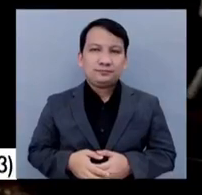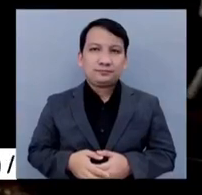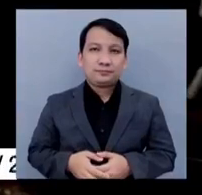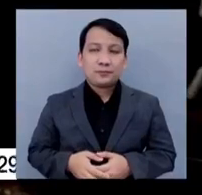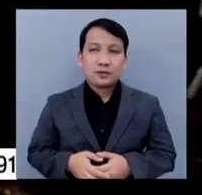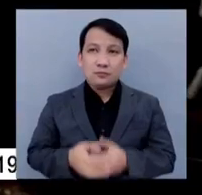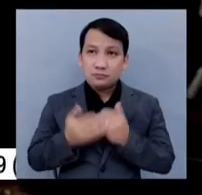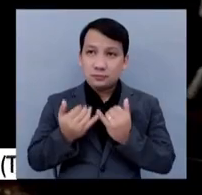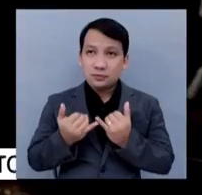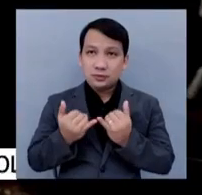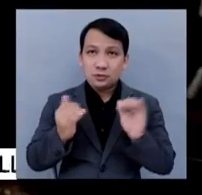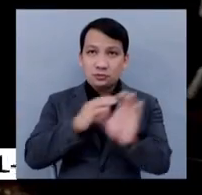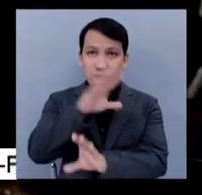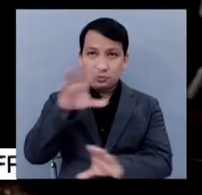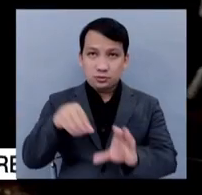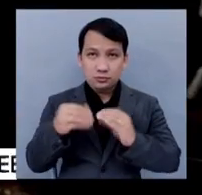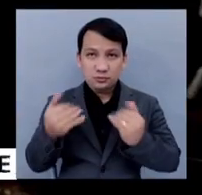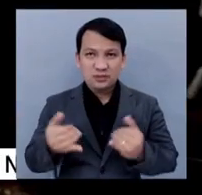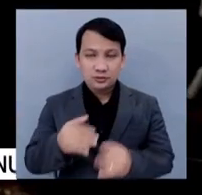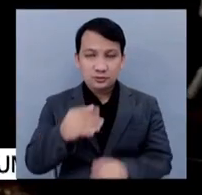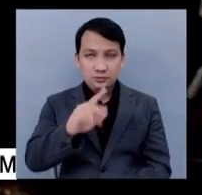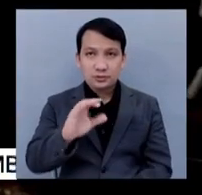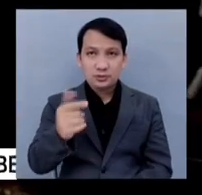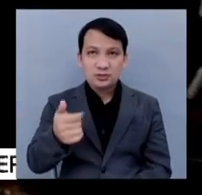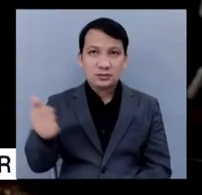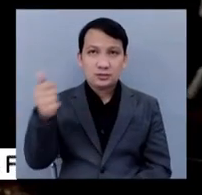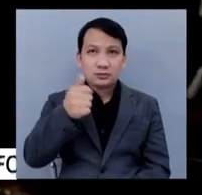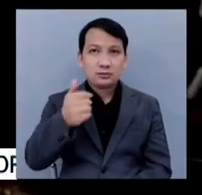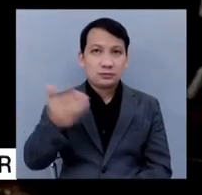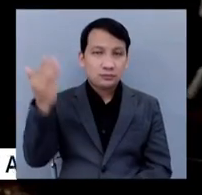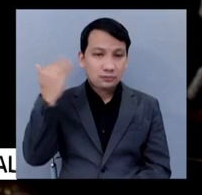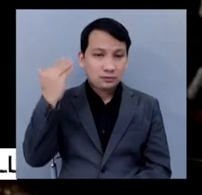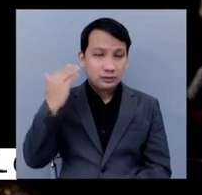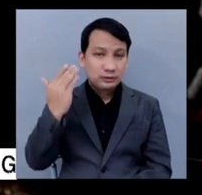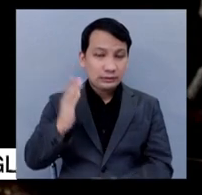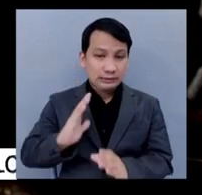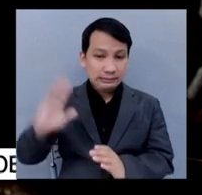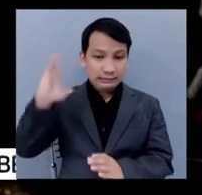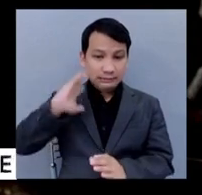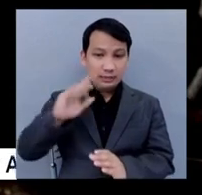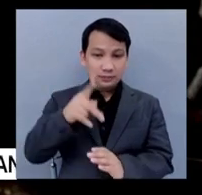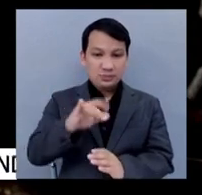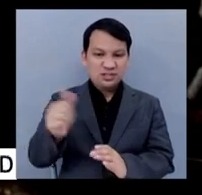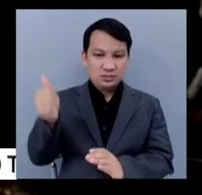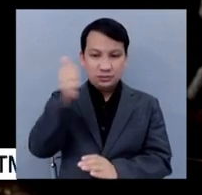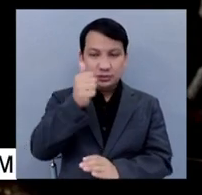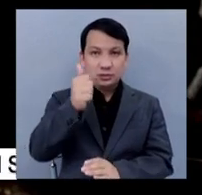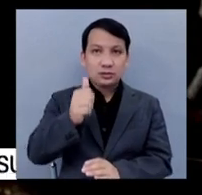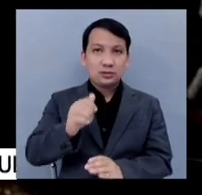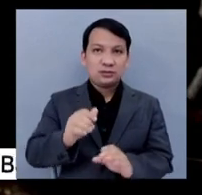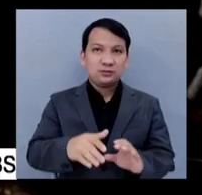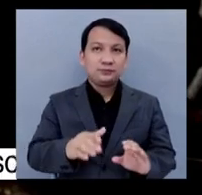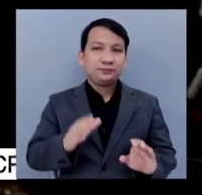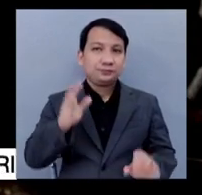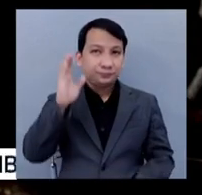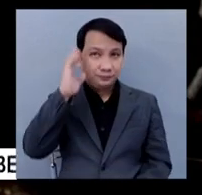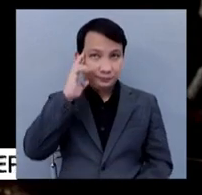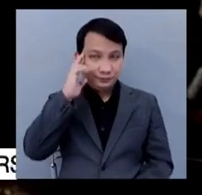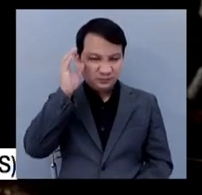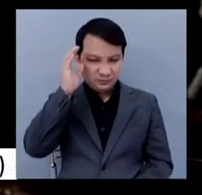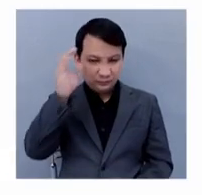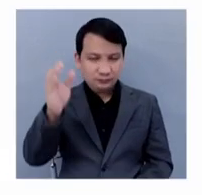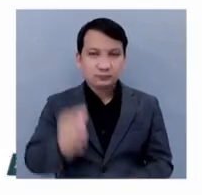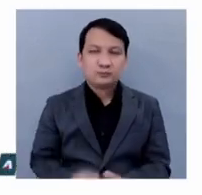Joining us now to weigh in on the statement of PCGG chief, or of the PCGG chief, is former PCGG commissioner